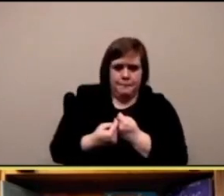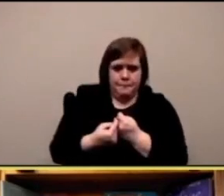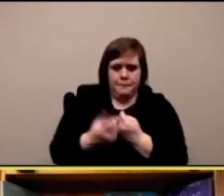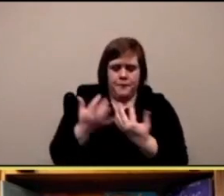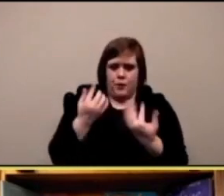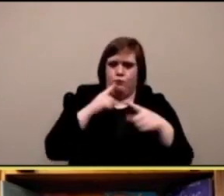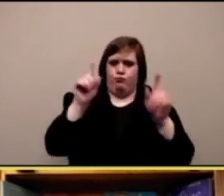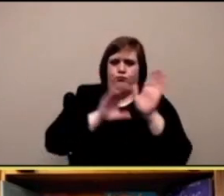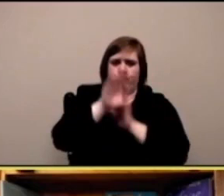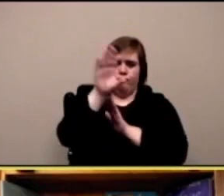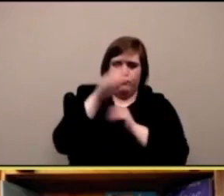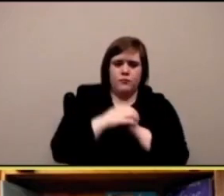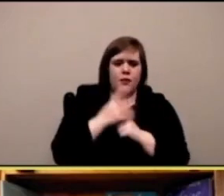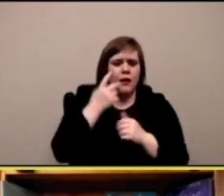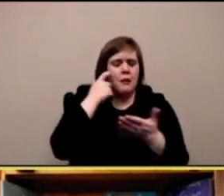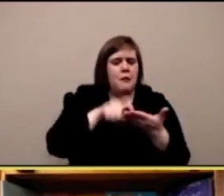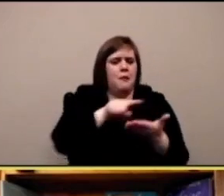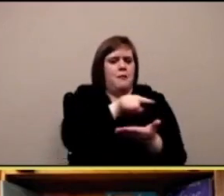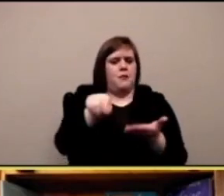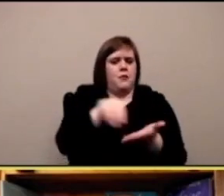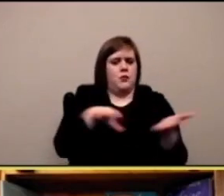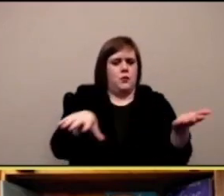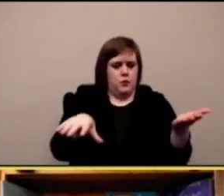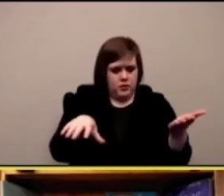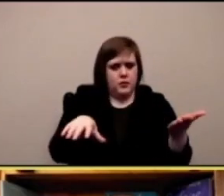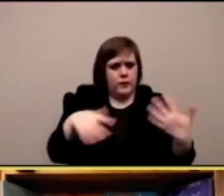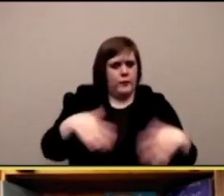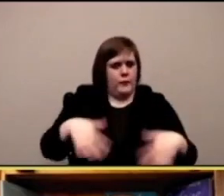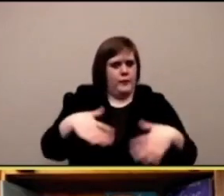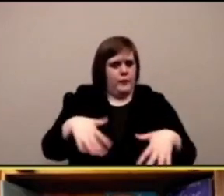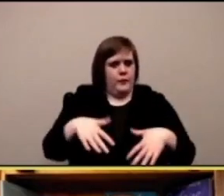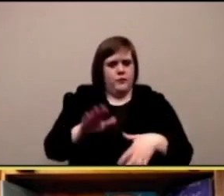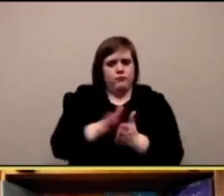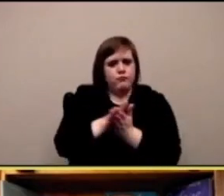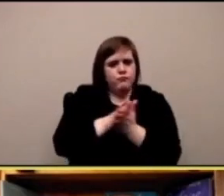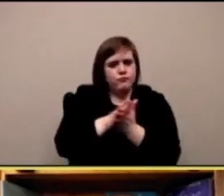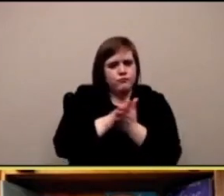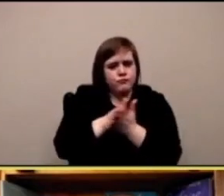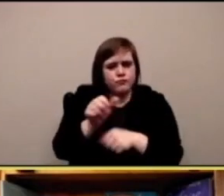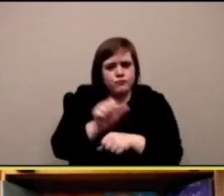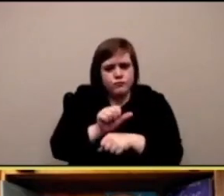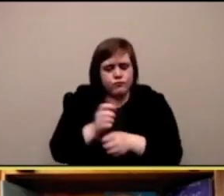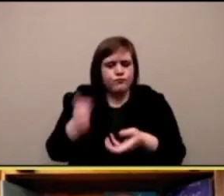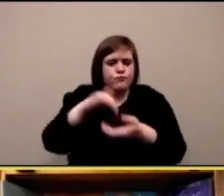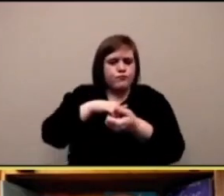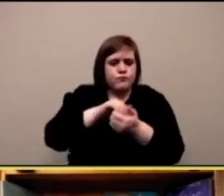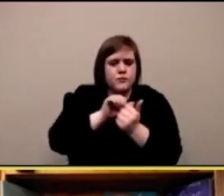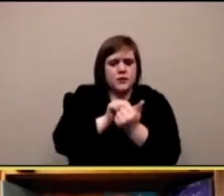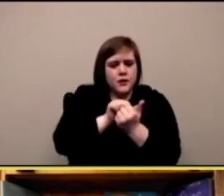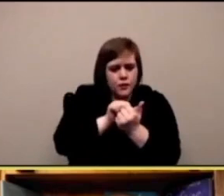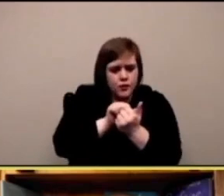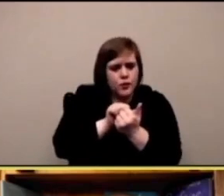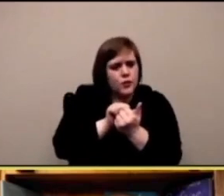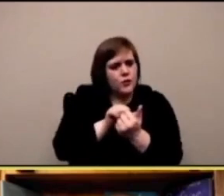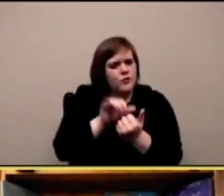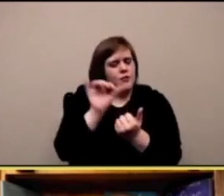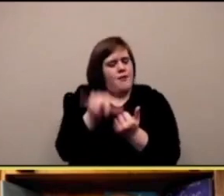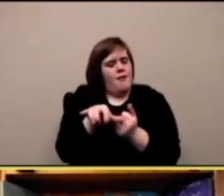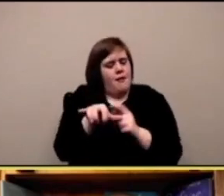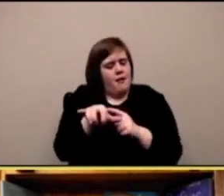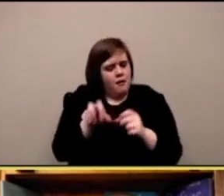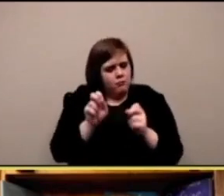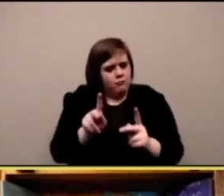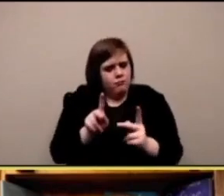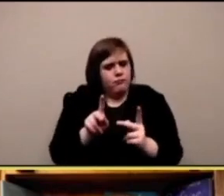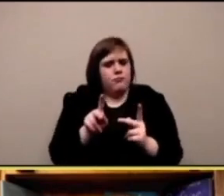my students that was a very big motivation for them working together. That it was an avenue for them to help each